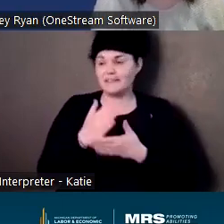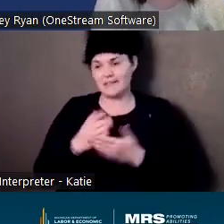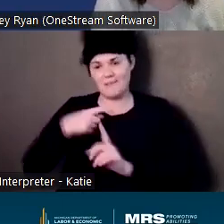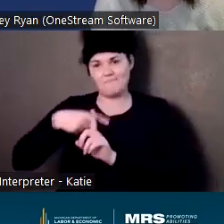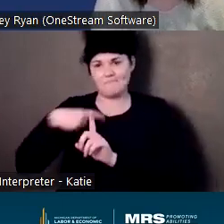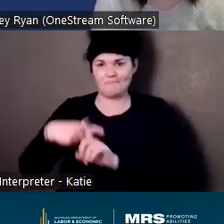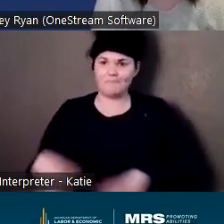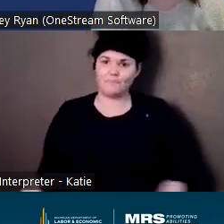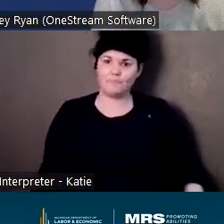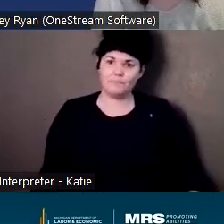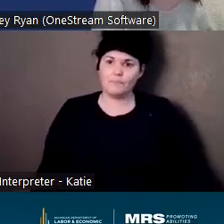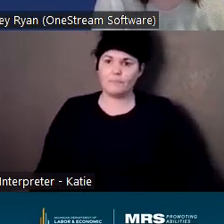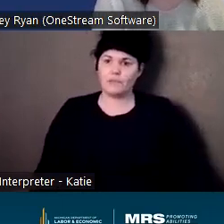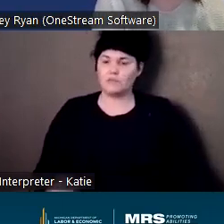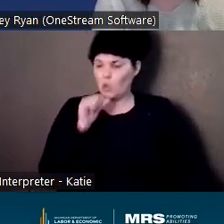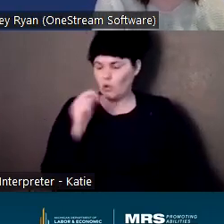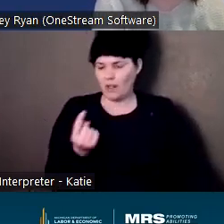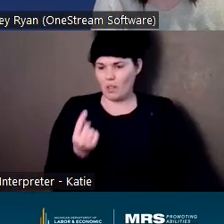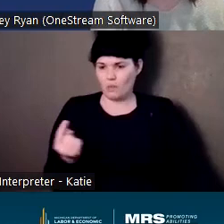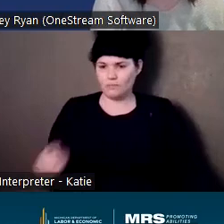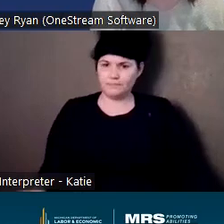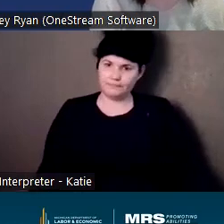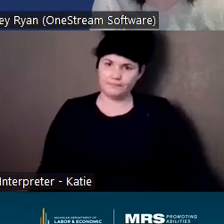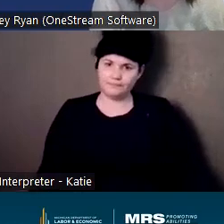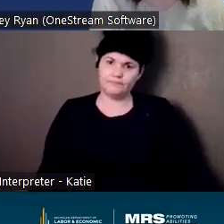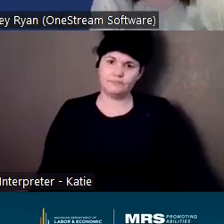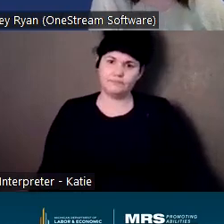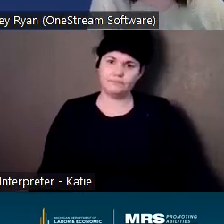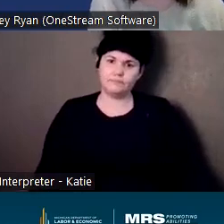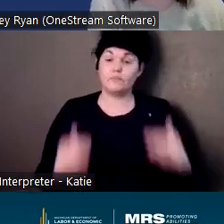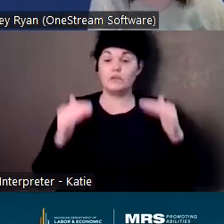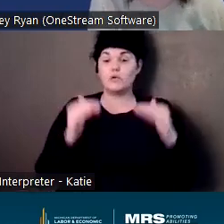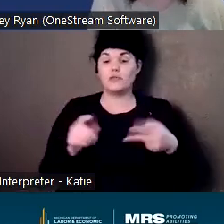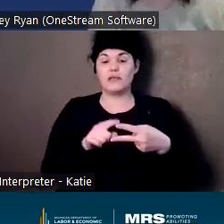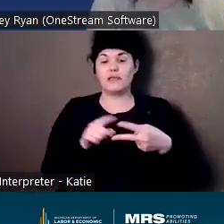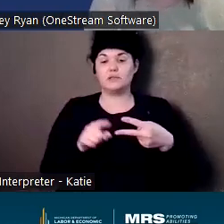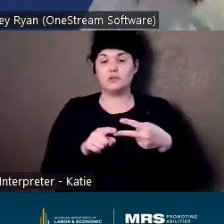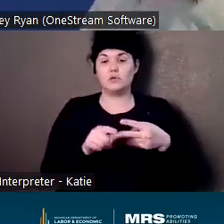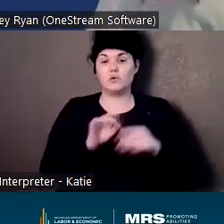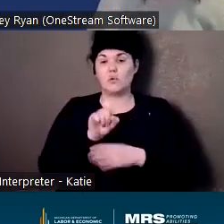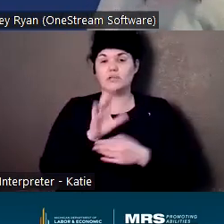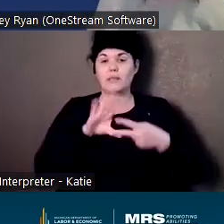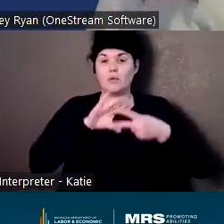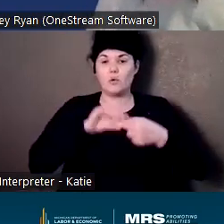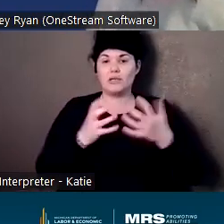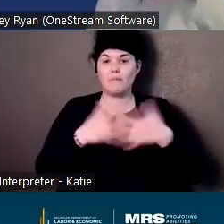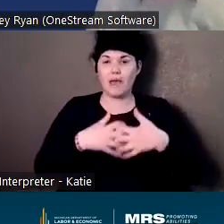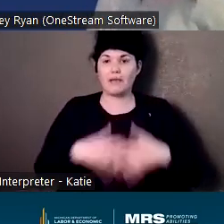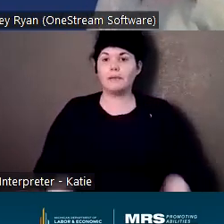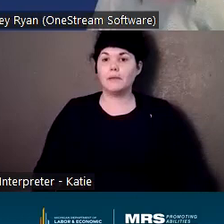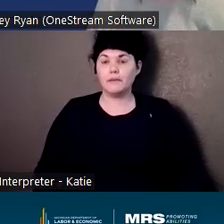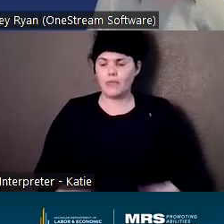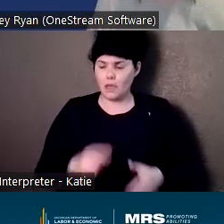So you're not alone. Mm-hmm. So the next 2 questions I'm going to kind of combine. Yeah. What type